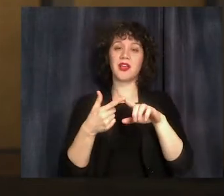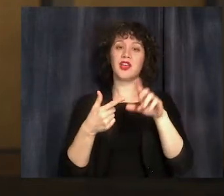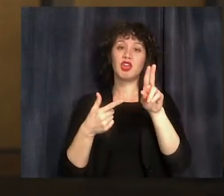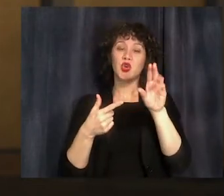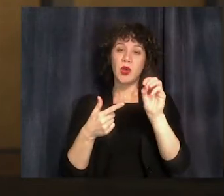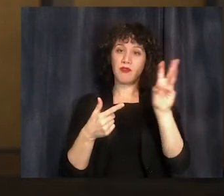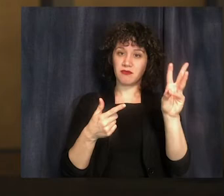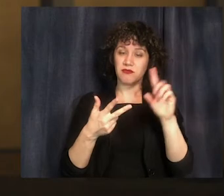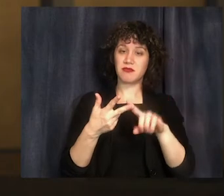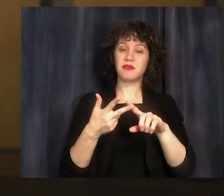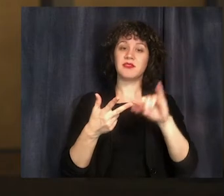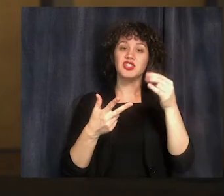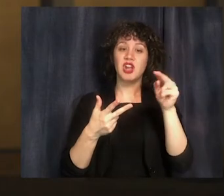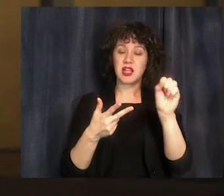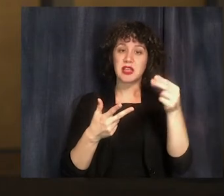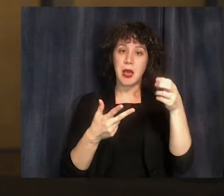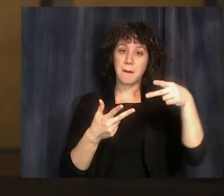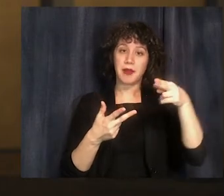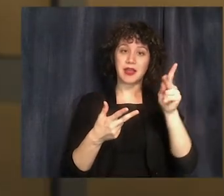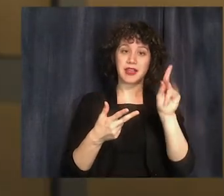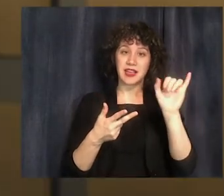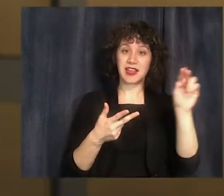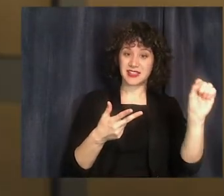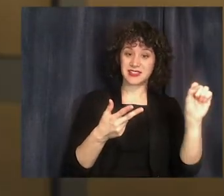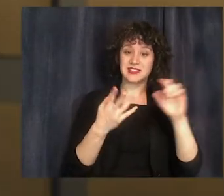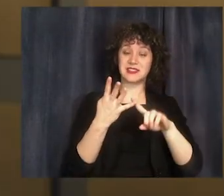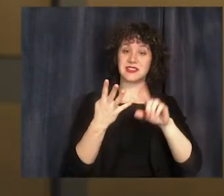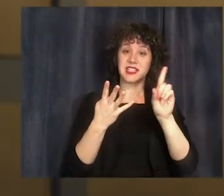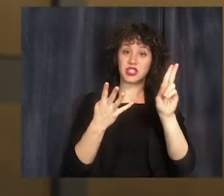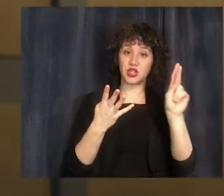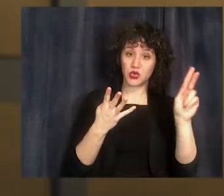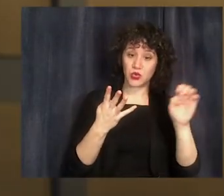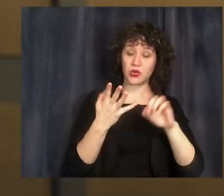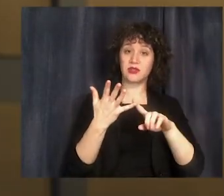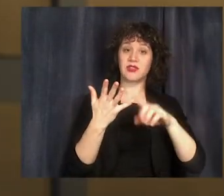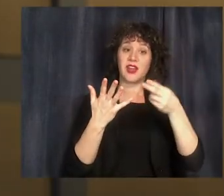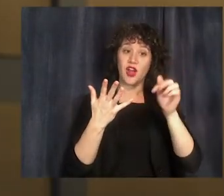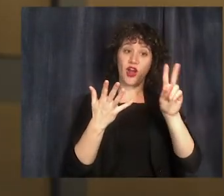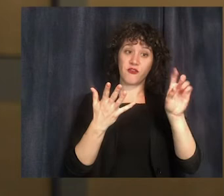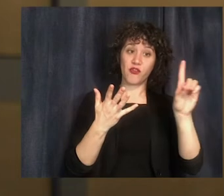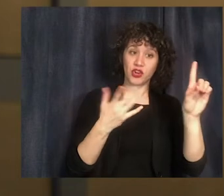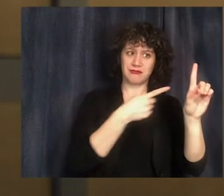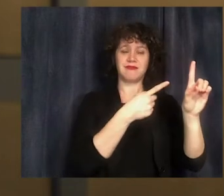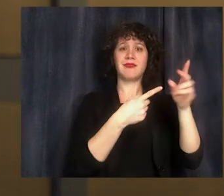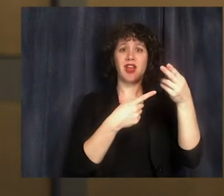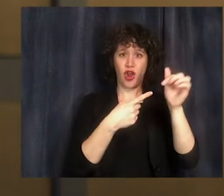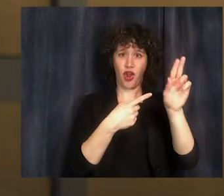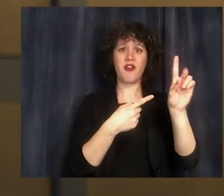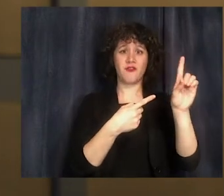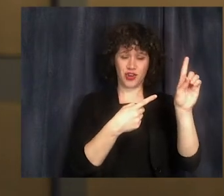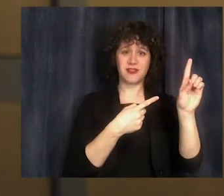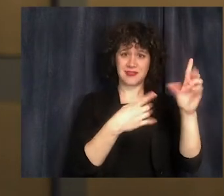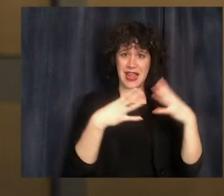Hopkins, Duke, and Harvard. Yes, Harvard. She will be studying human development and regenerative biology at Harvard.